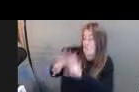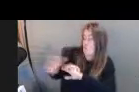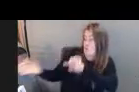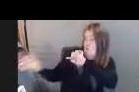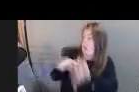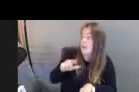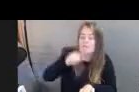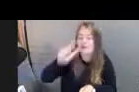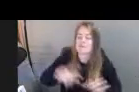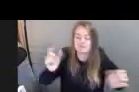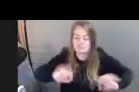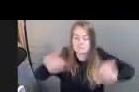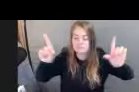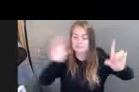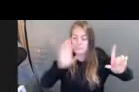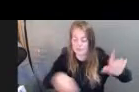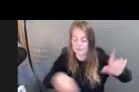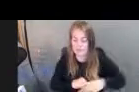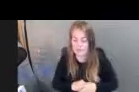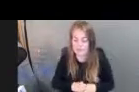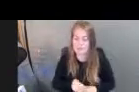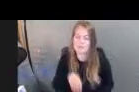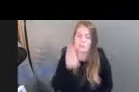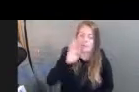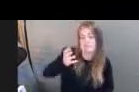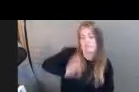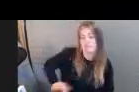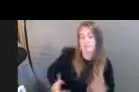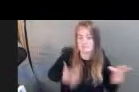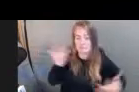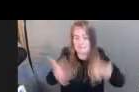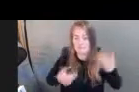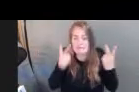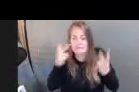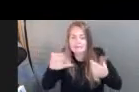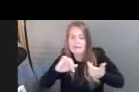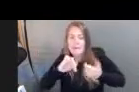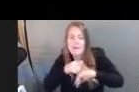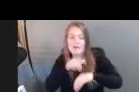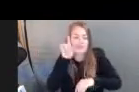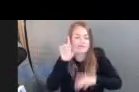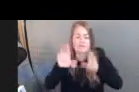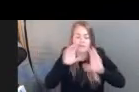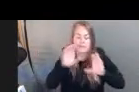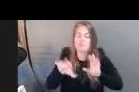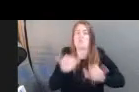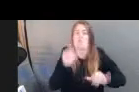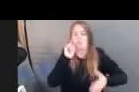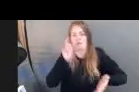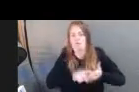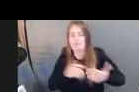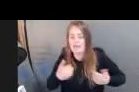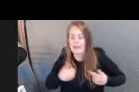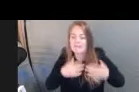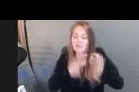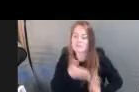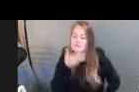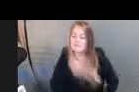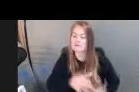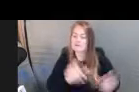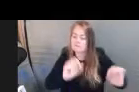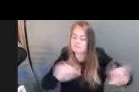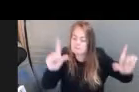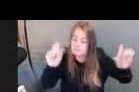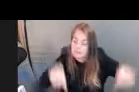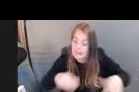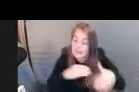advance, right? So that's going to be really, really exciting to see how the deaf community really pick up on this and the usage of VRI